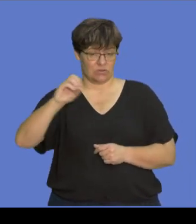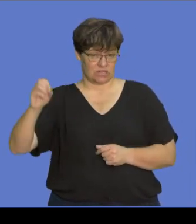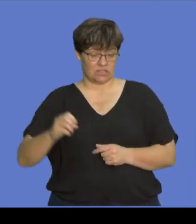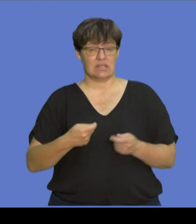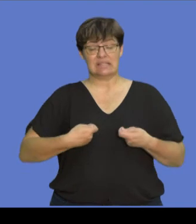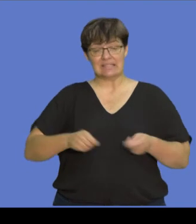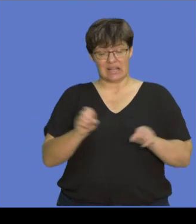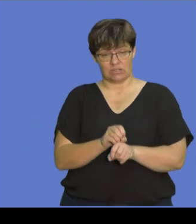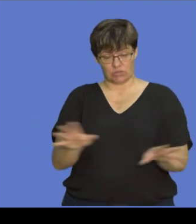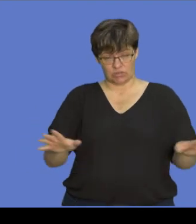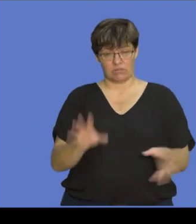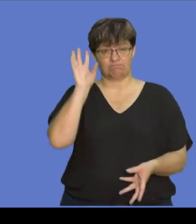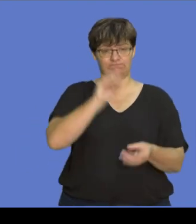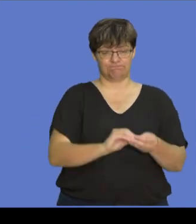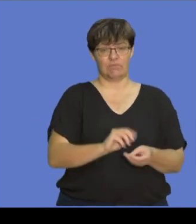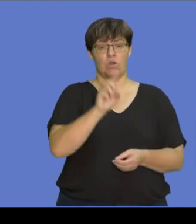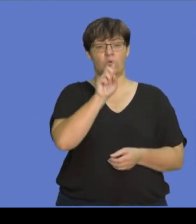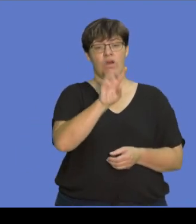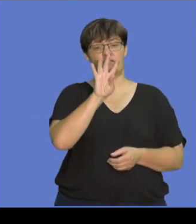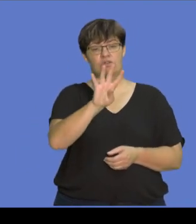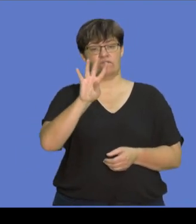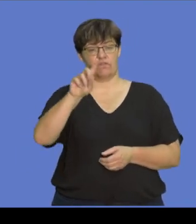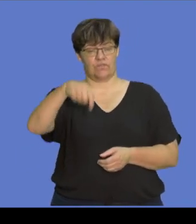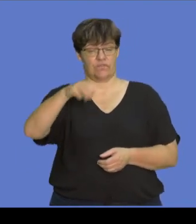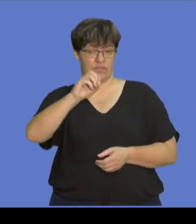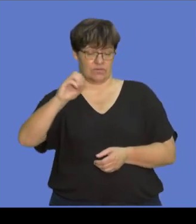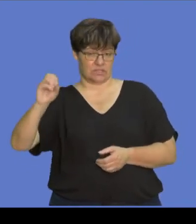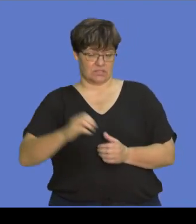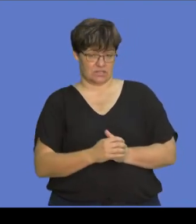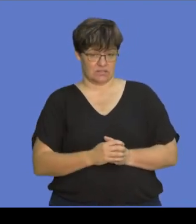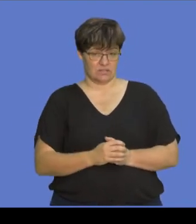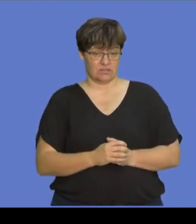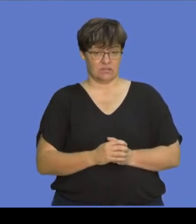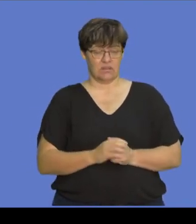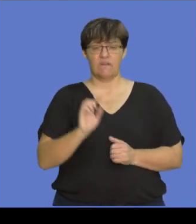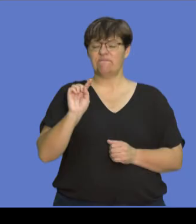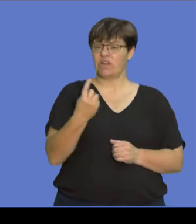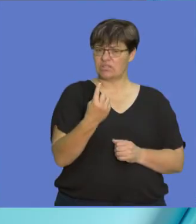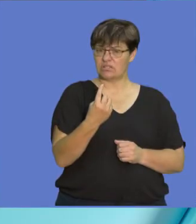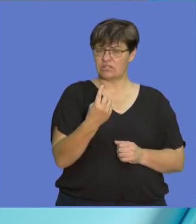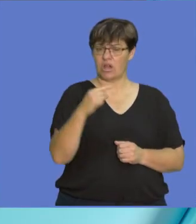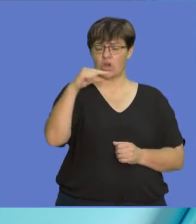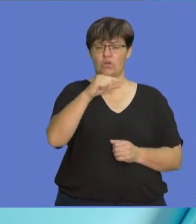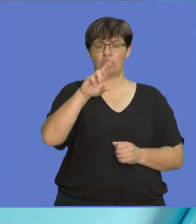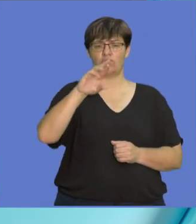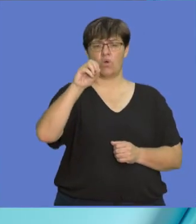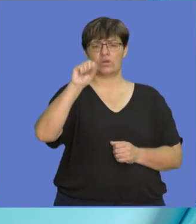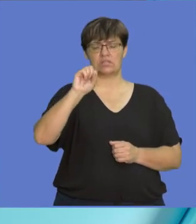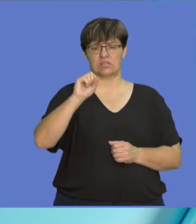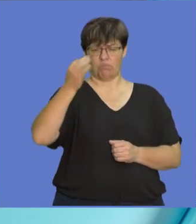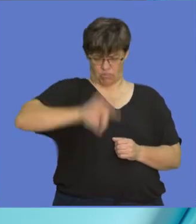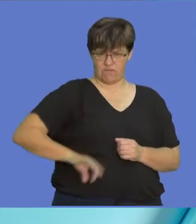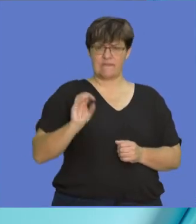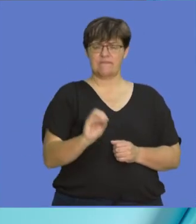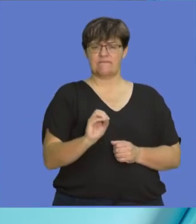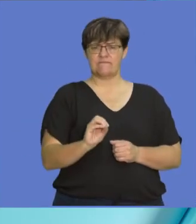distribution amounted to 144,000. But firstly, we have our gross profit, right? And how